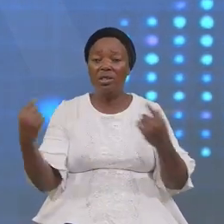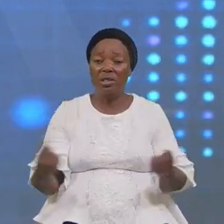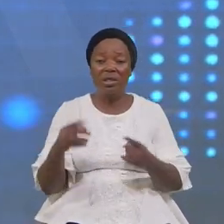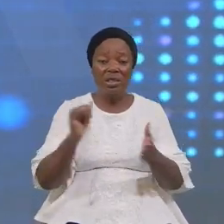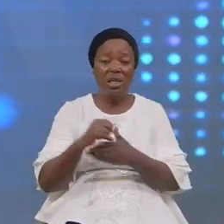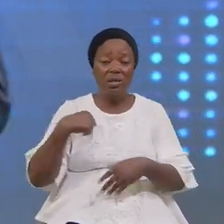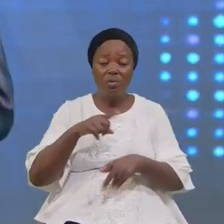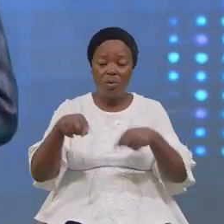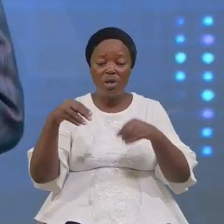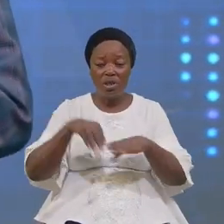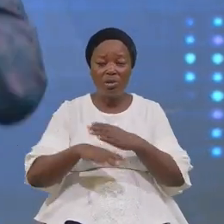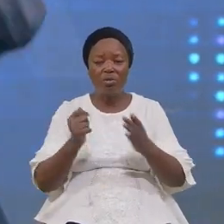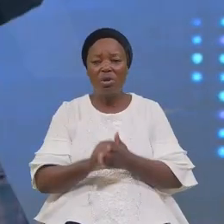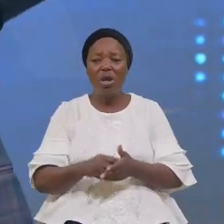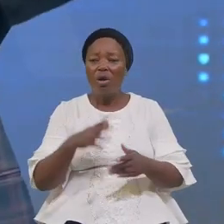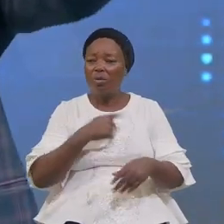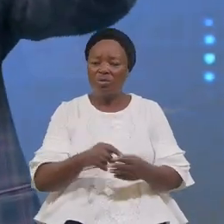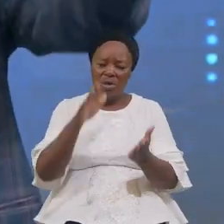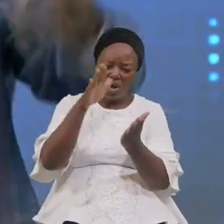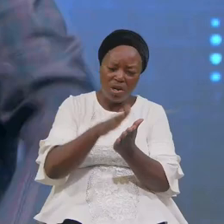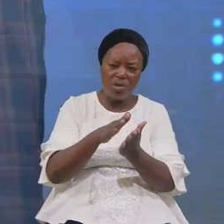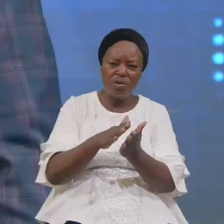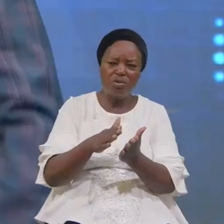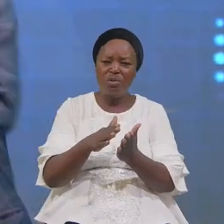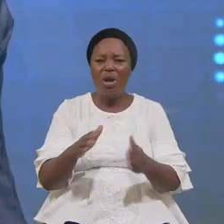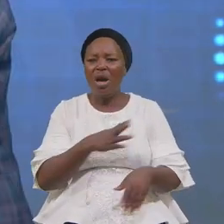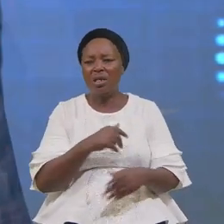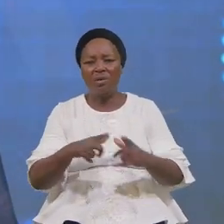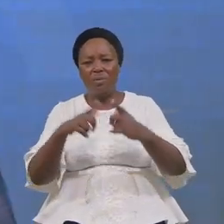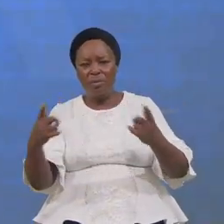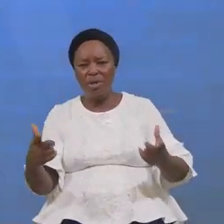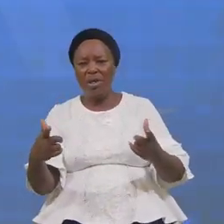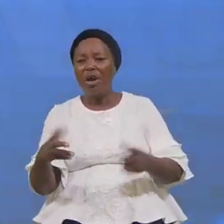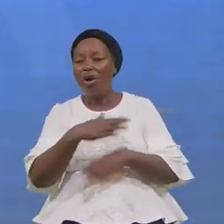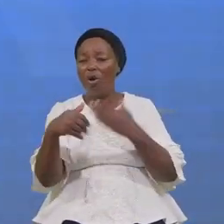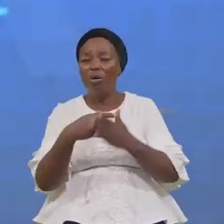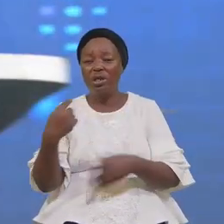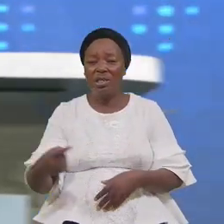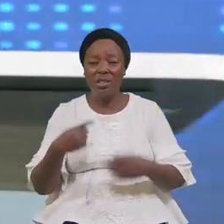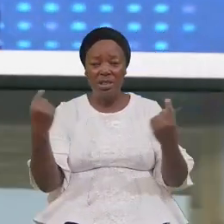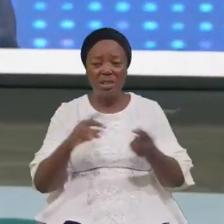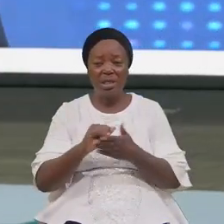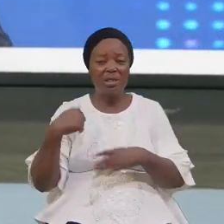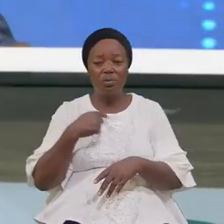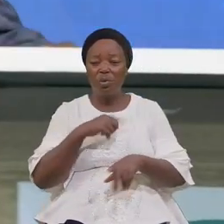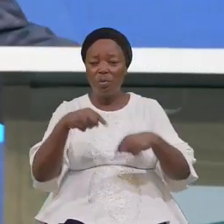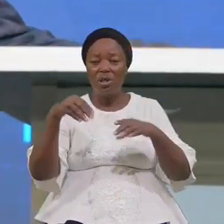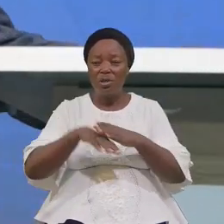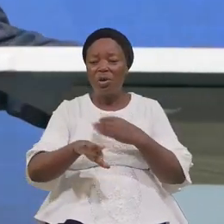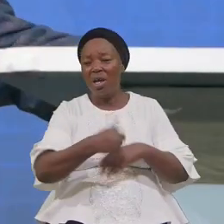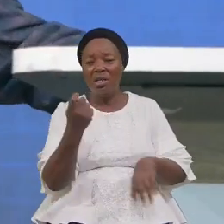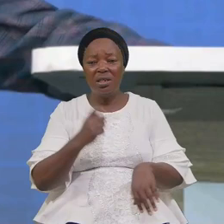commit of little size, of big size, all the sins we commit